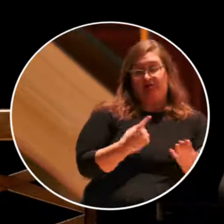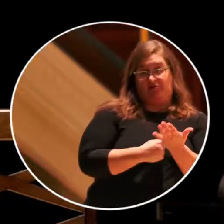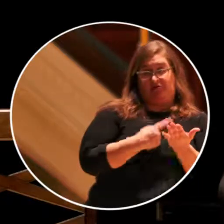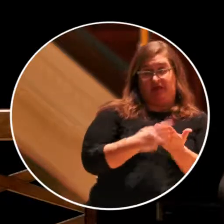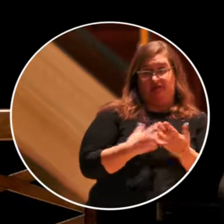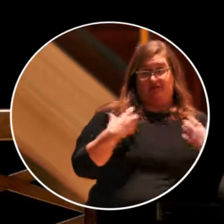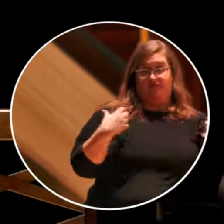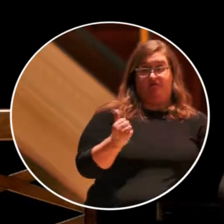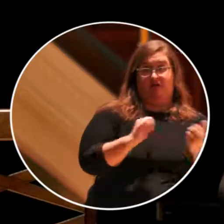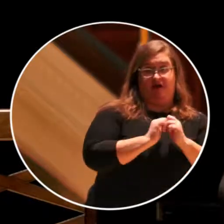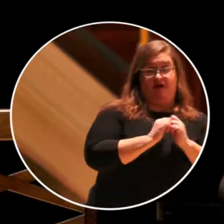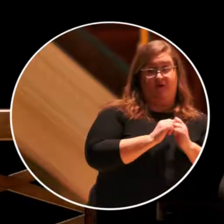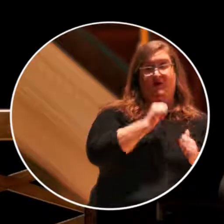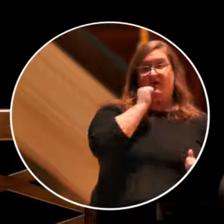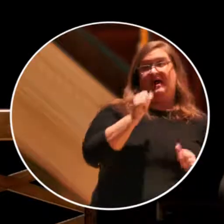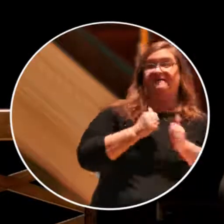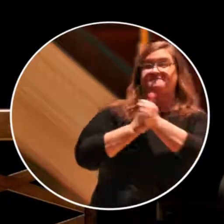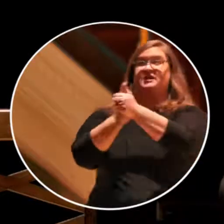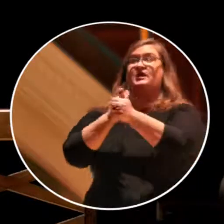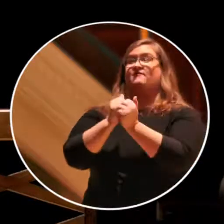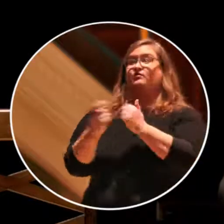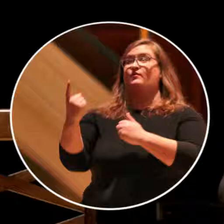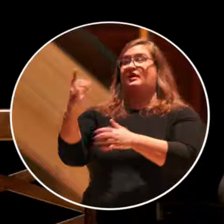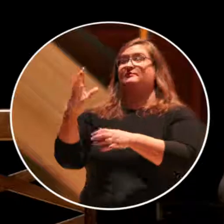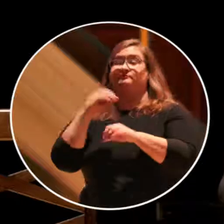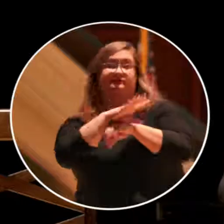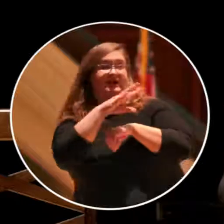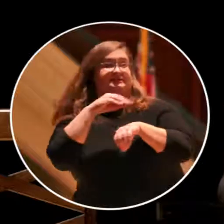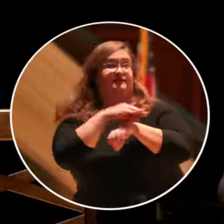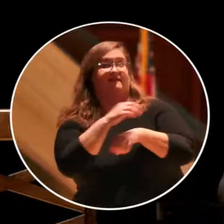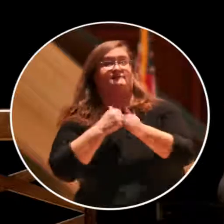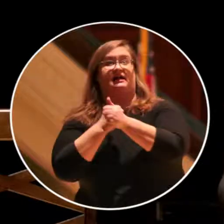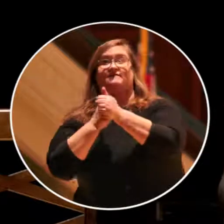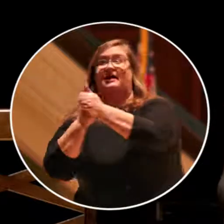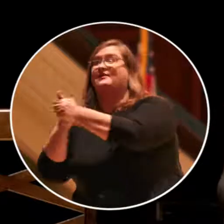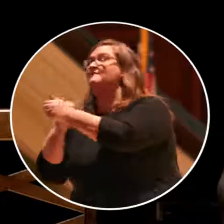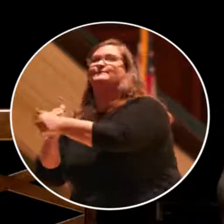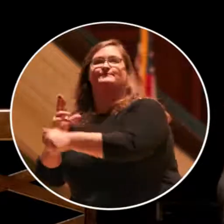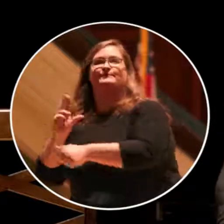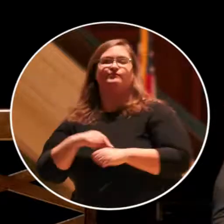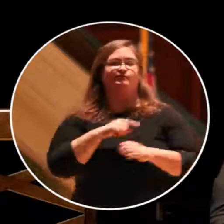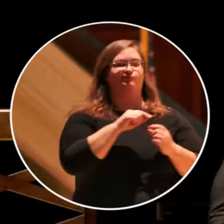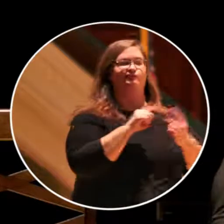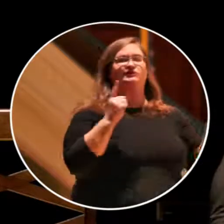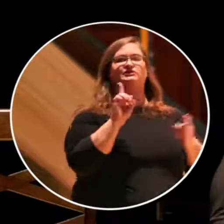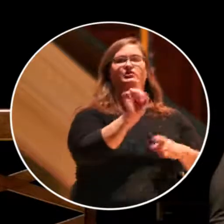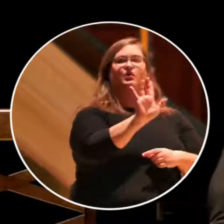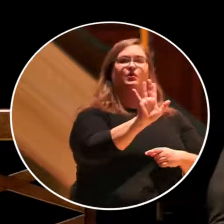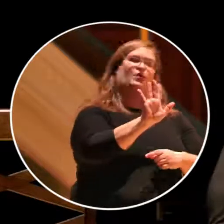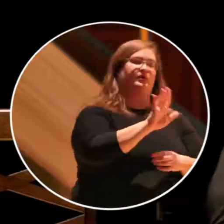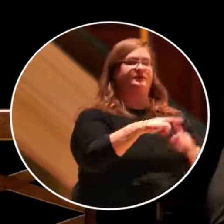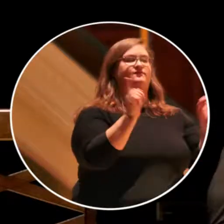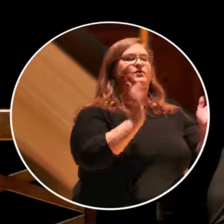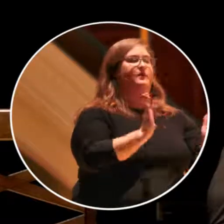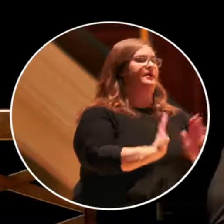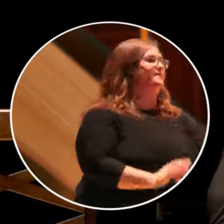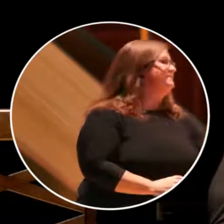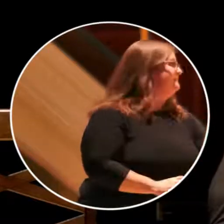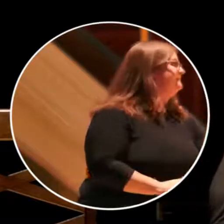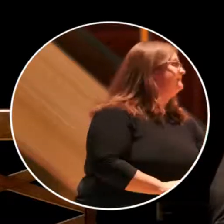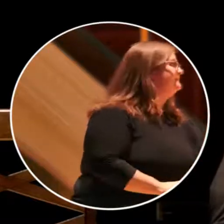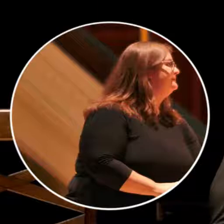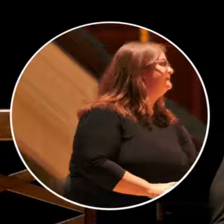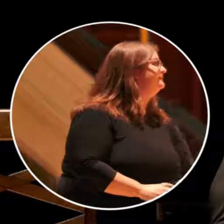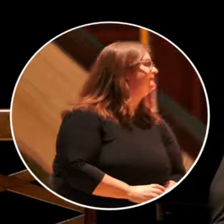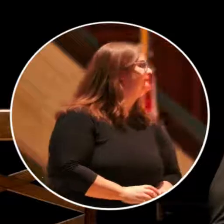advice. Our next speaker has her own tale of that kind of courage. With her